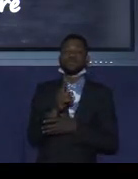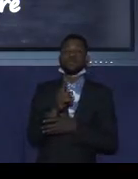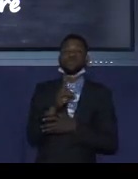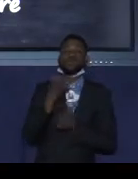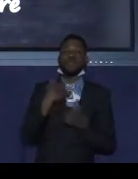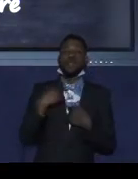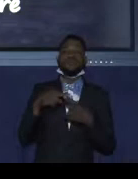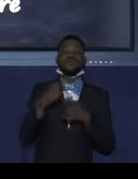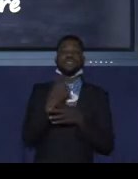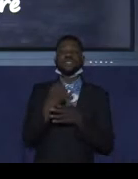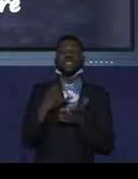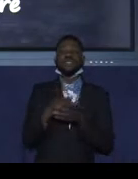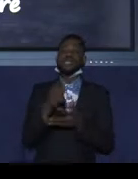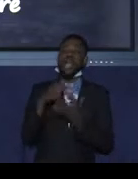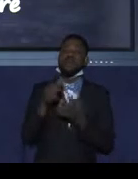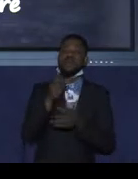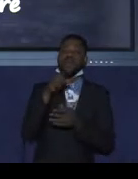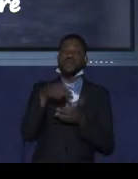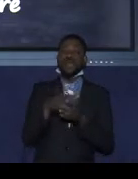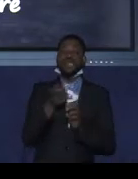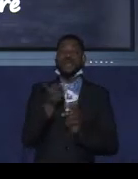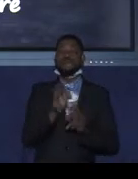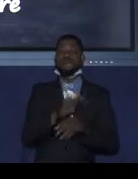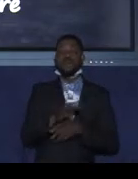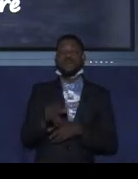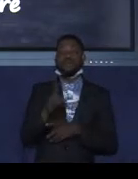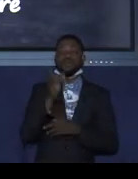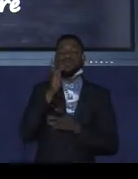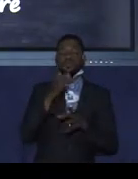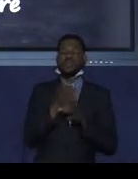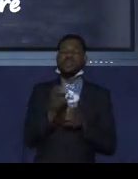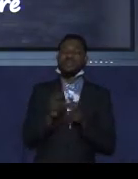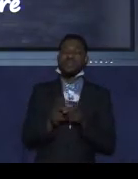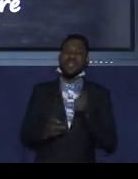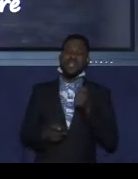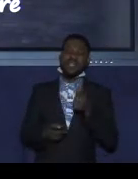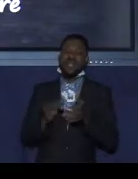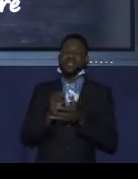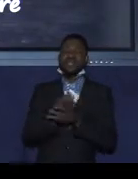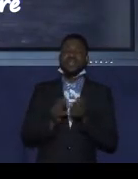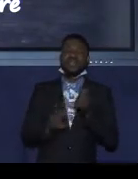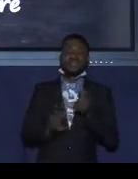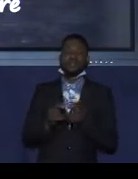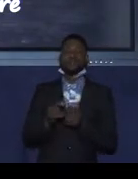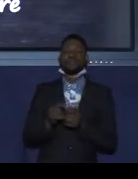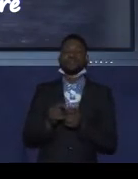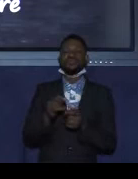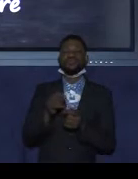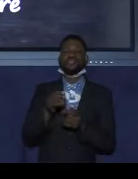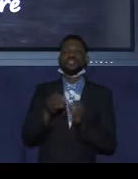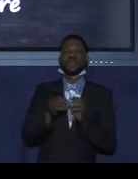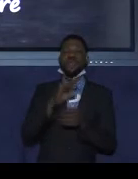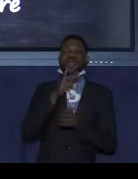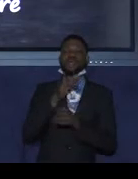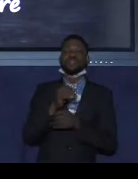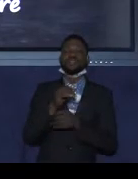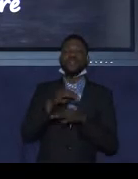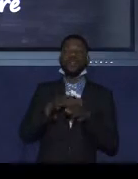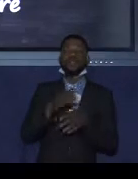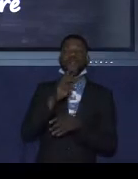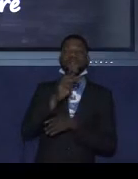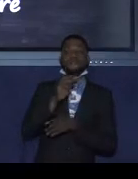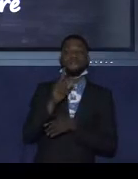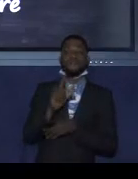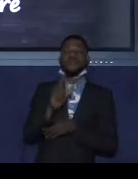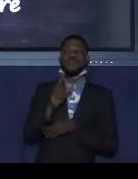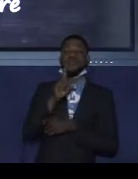like that, you have to share it among 1,000 pupils. You know, you get very, very little, and that little quantity is what you call a milliliter. And you know